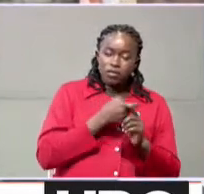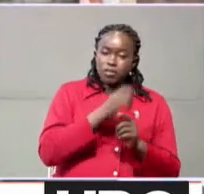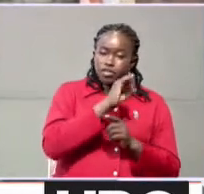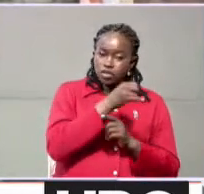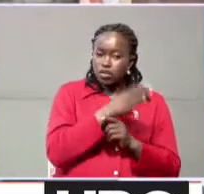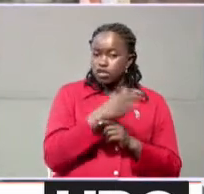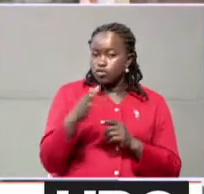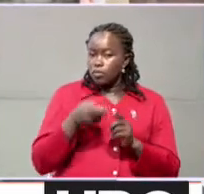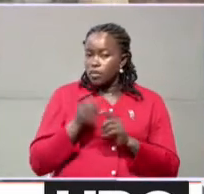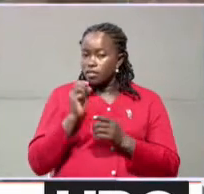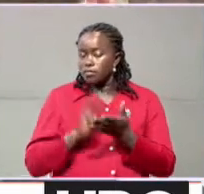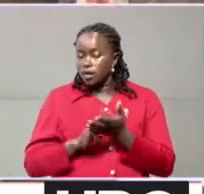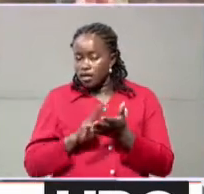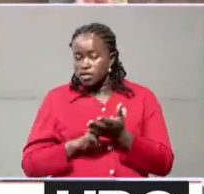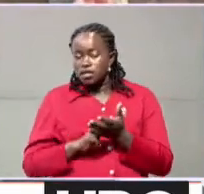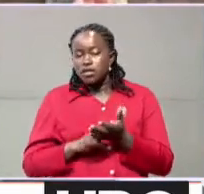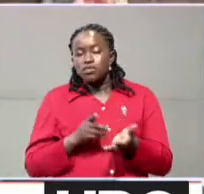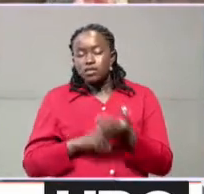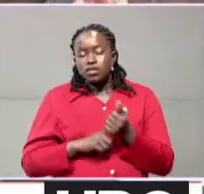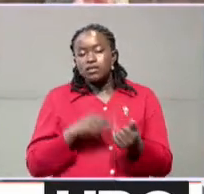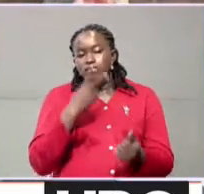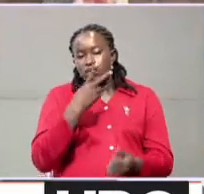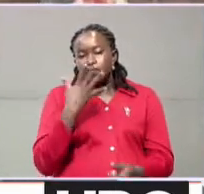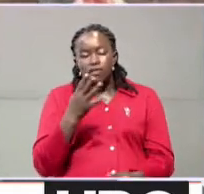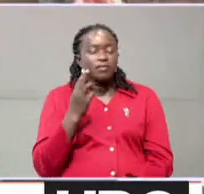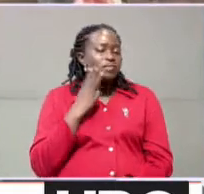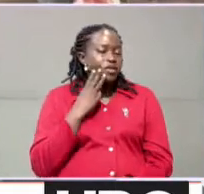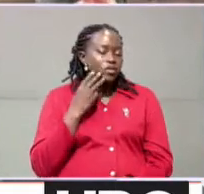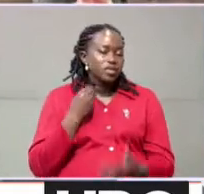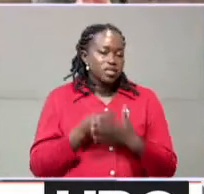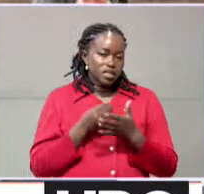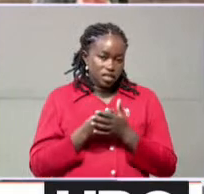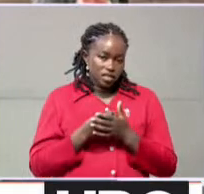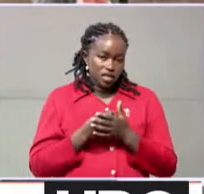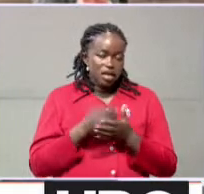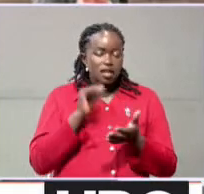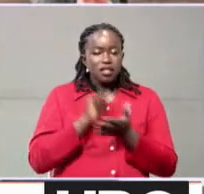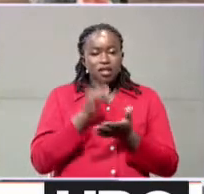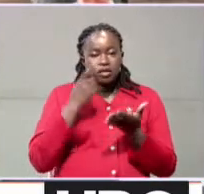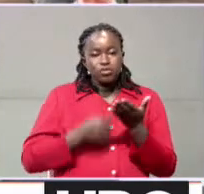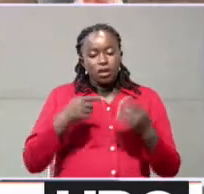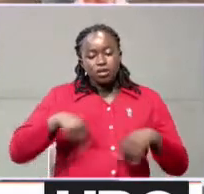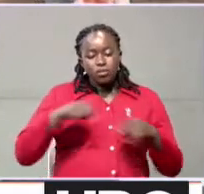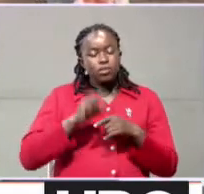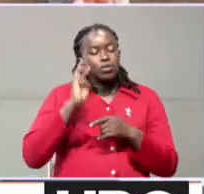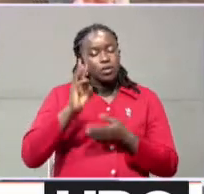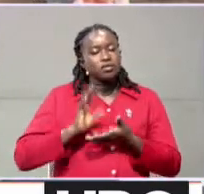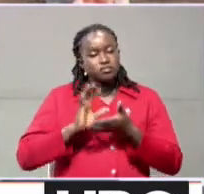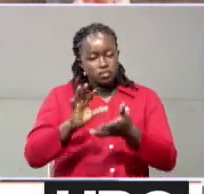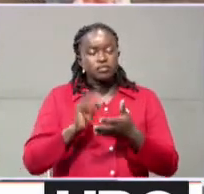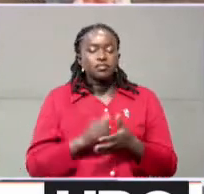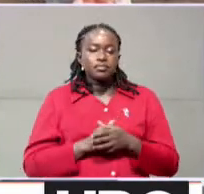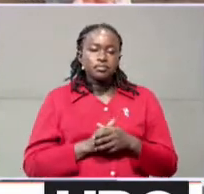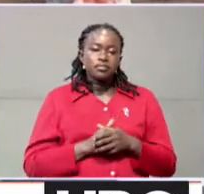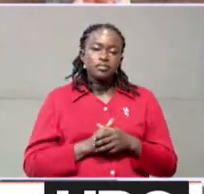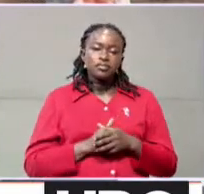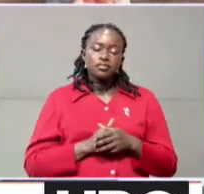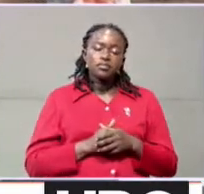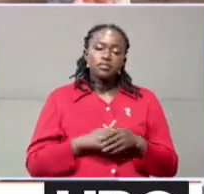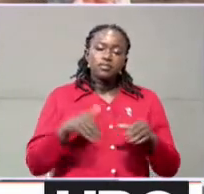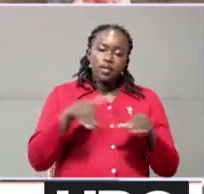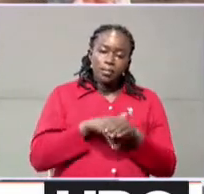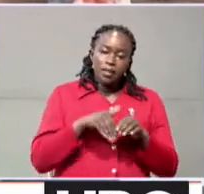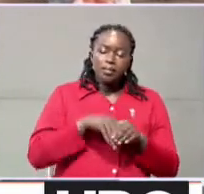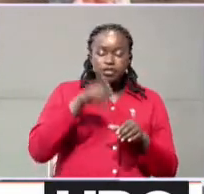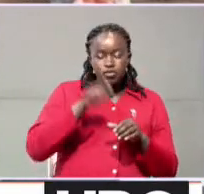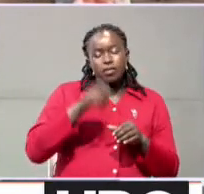march they'll receive 25 million shillings that's what we shall disperse members you need to